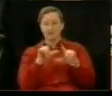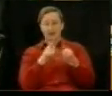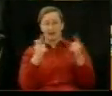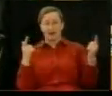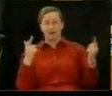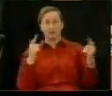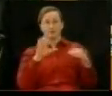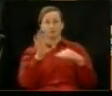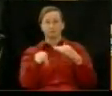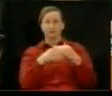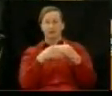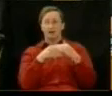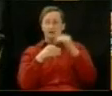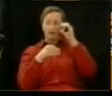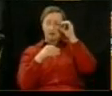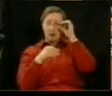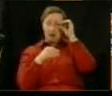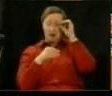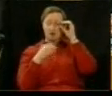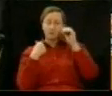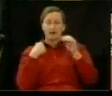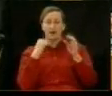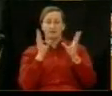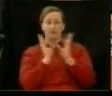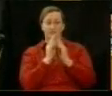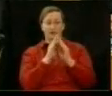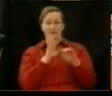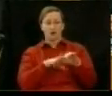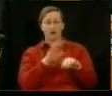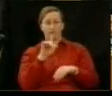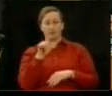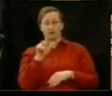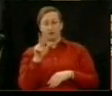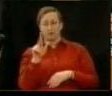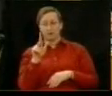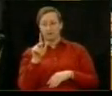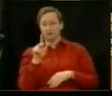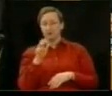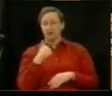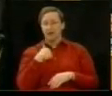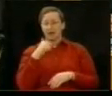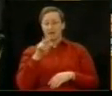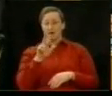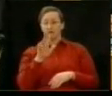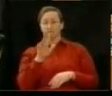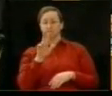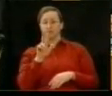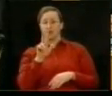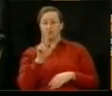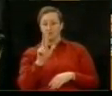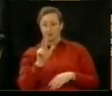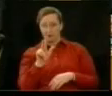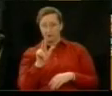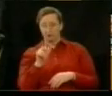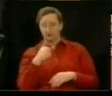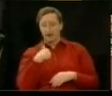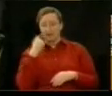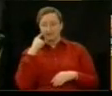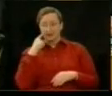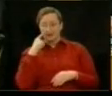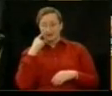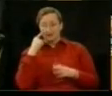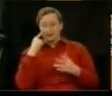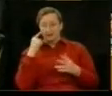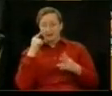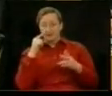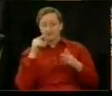this? We have a meeting called on the 31st, and I do think based on the number of calls that we've been getting that the public certainly is